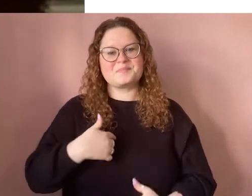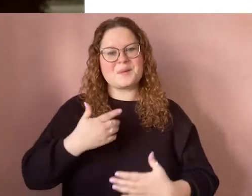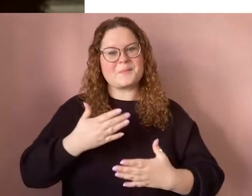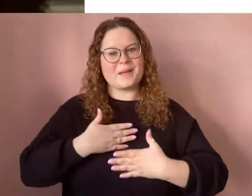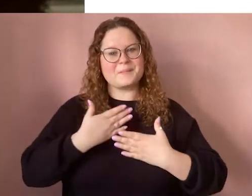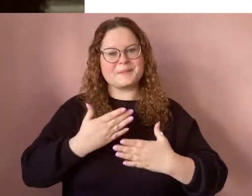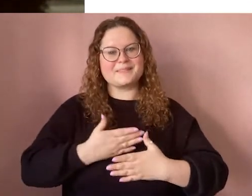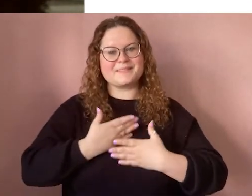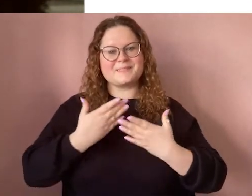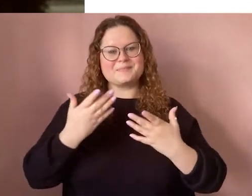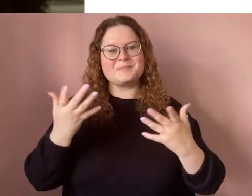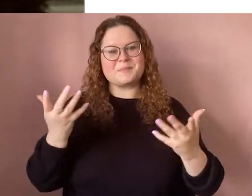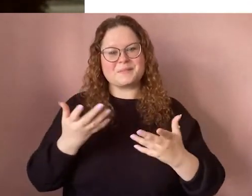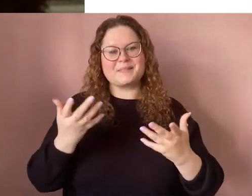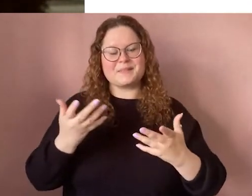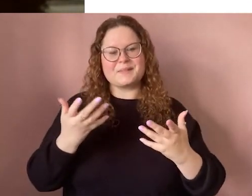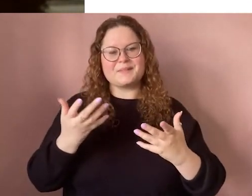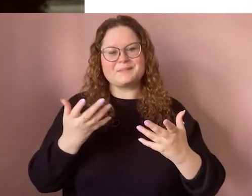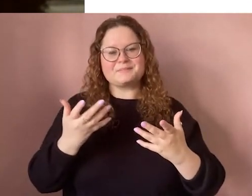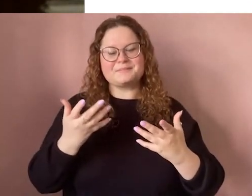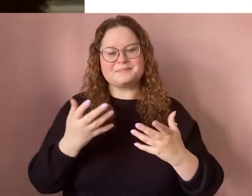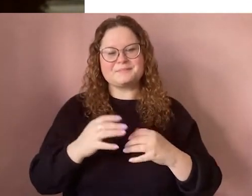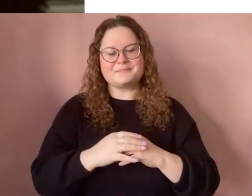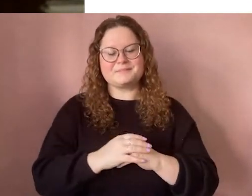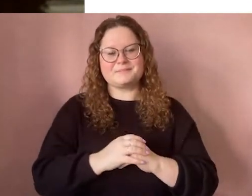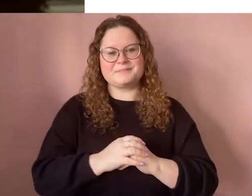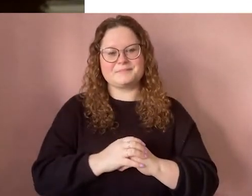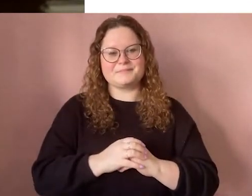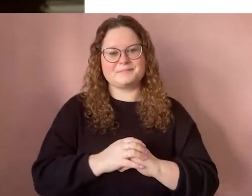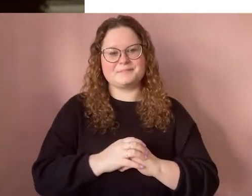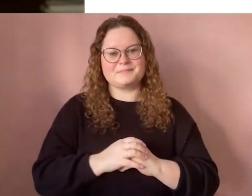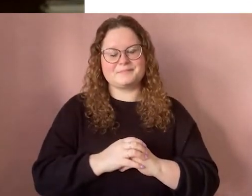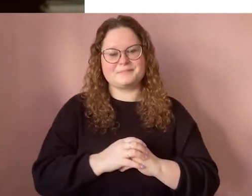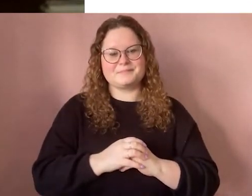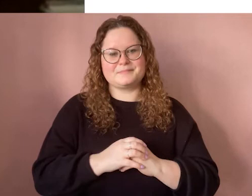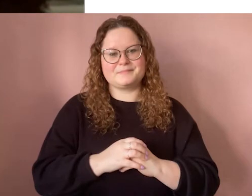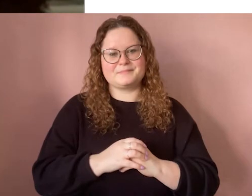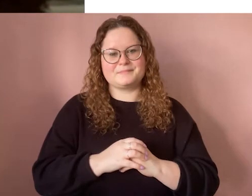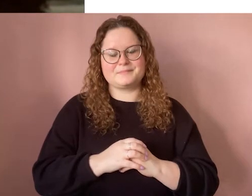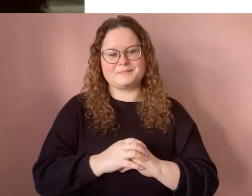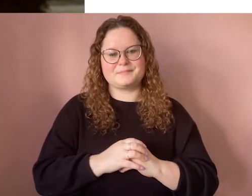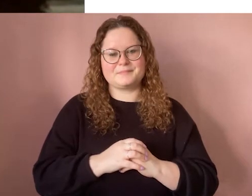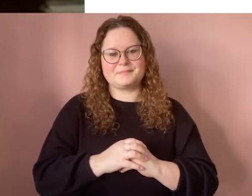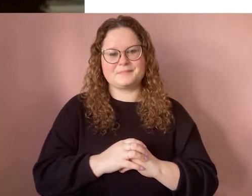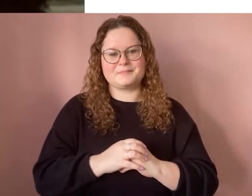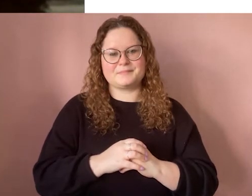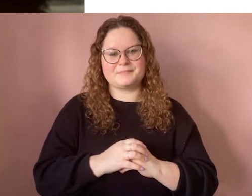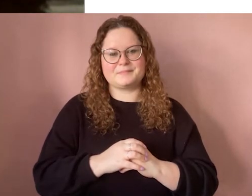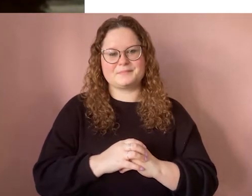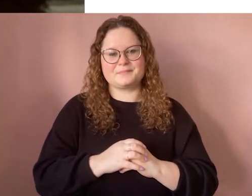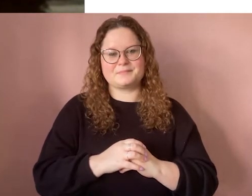mildly. I have nothing but admiration for the work that the